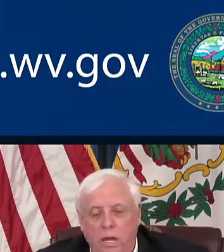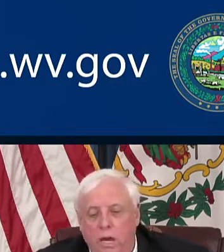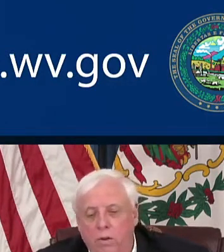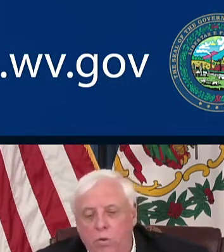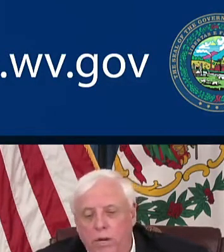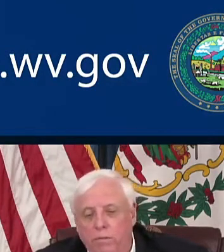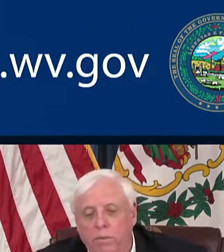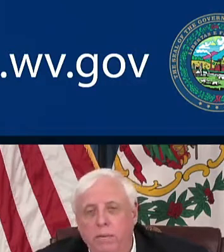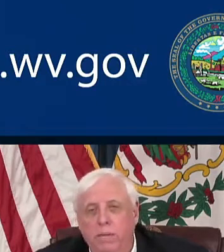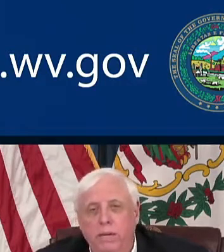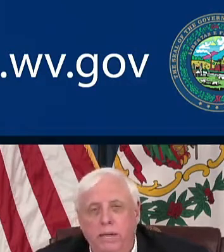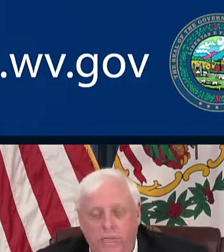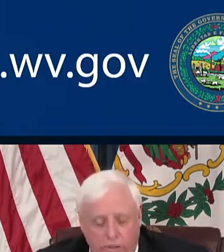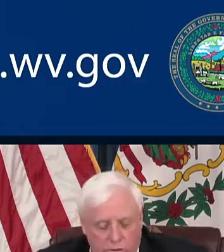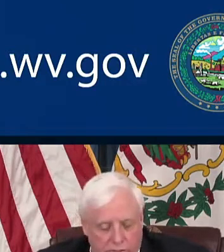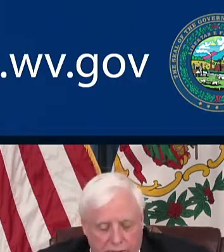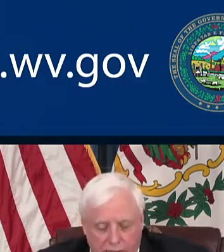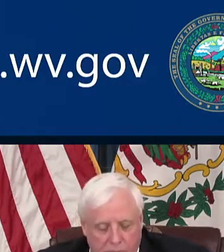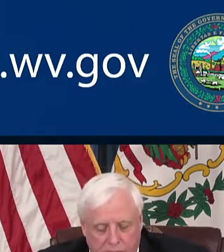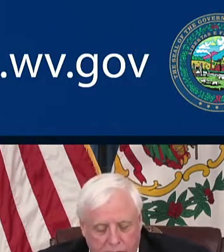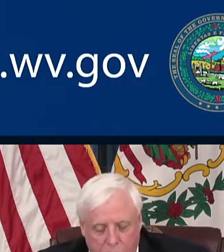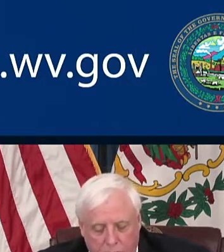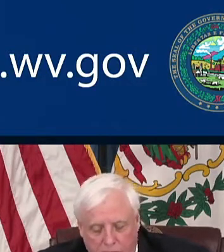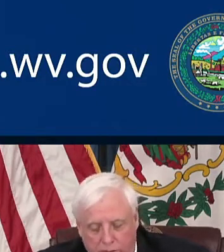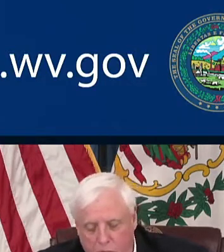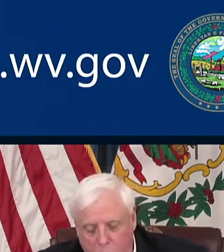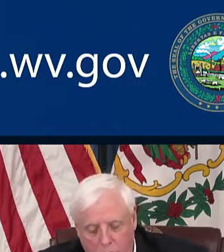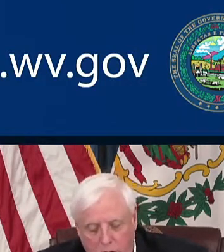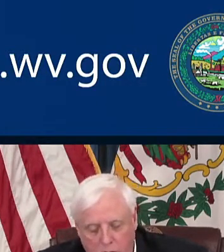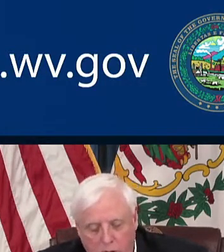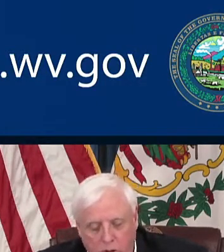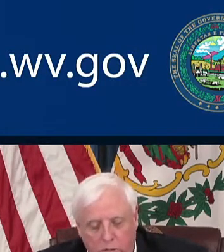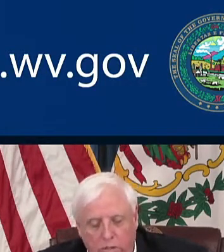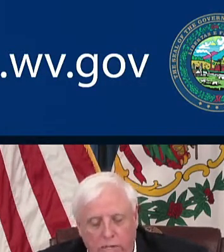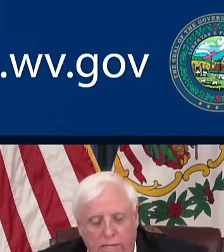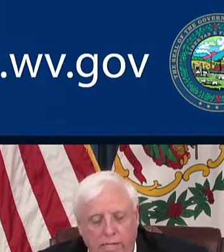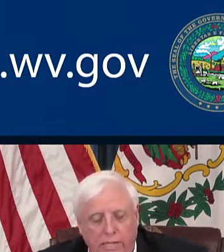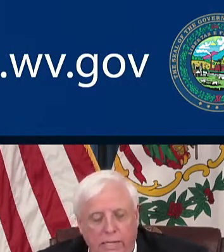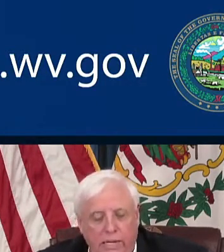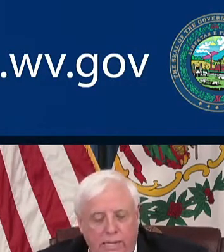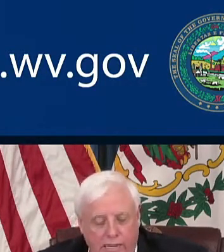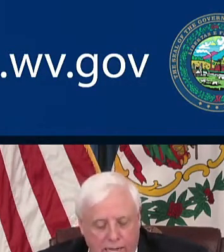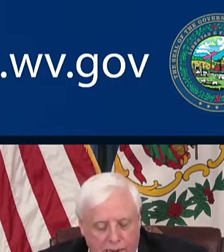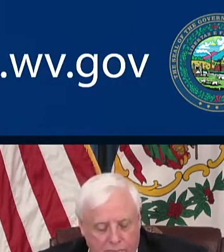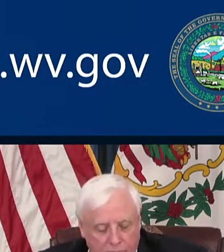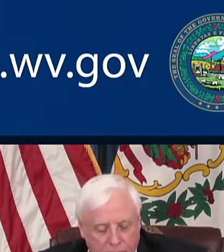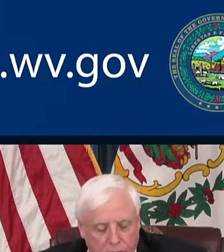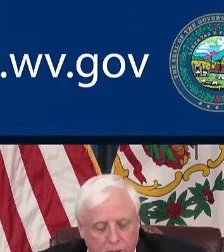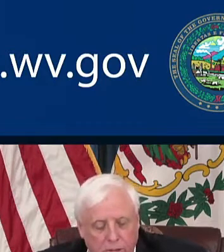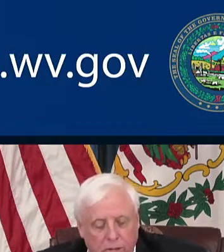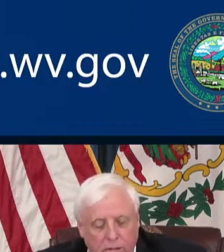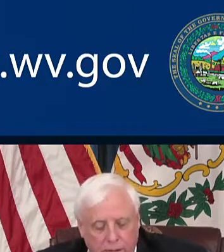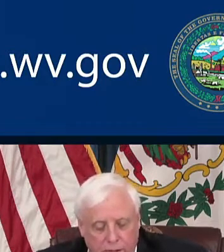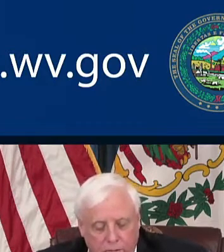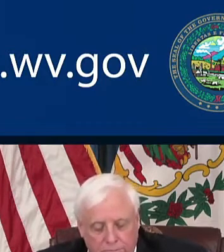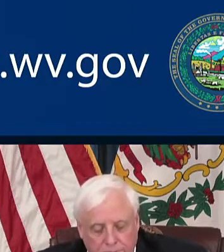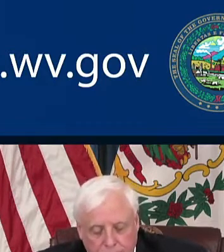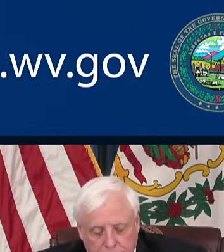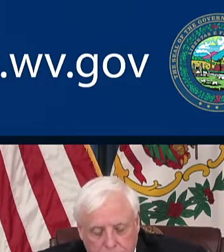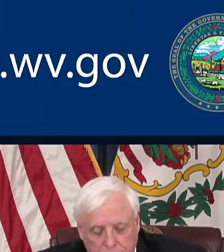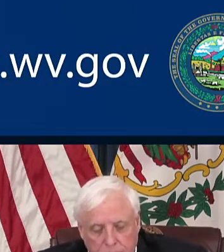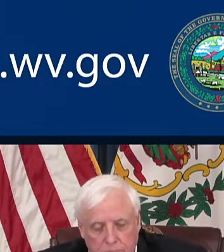parking lot or whatever it may be and get their assignments, get whatever they want, you know, they need to get at that time. Now,